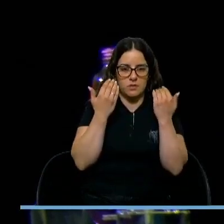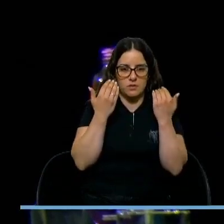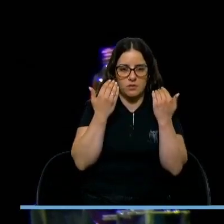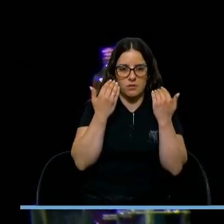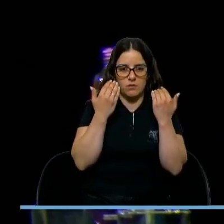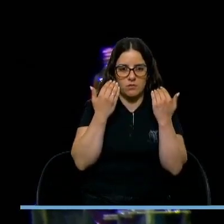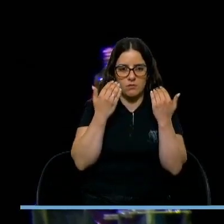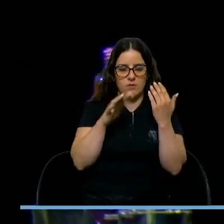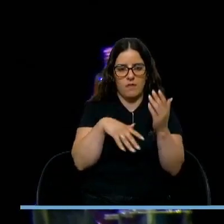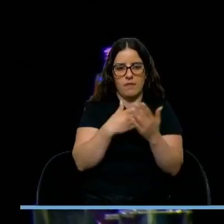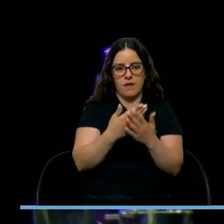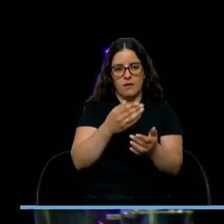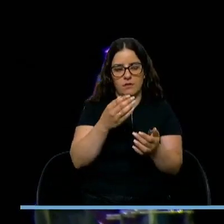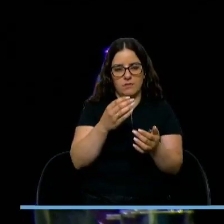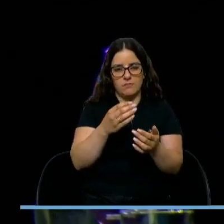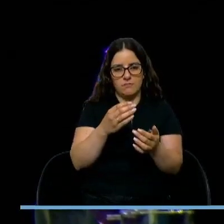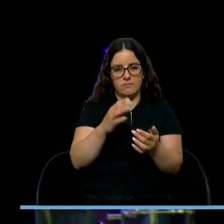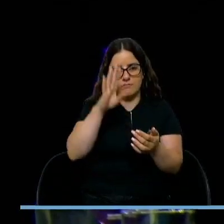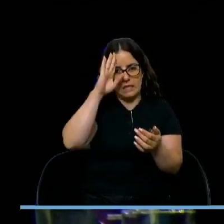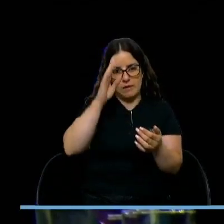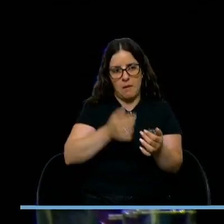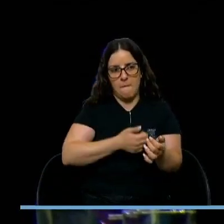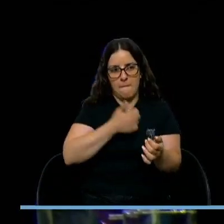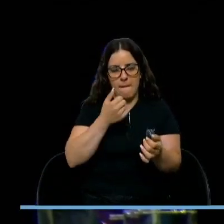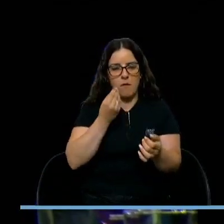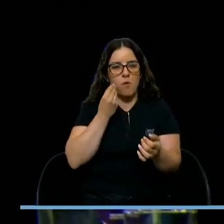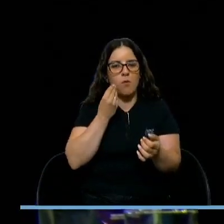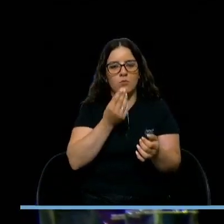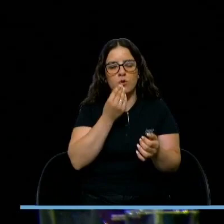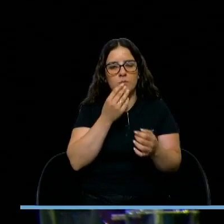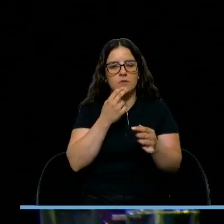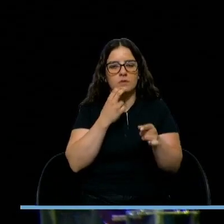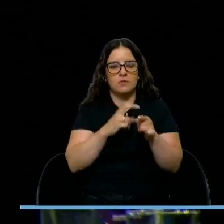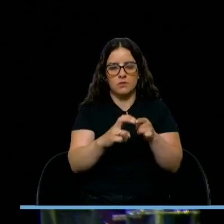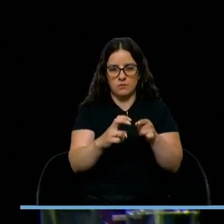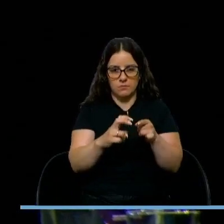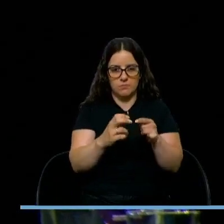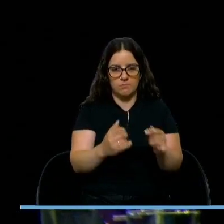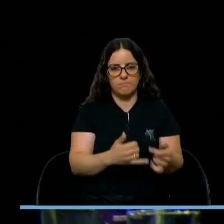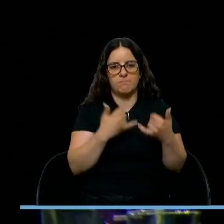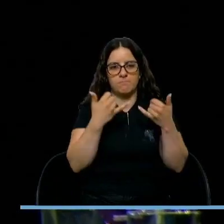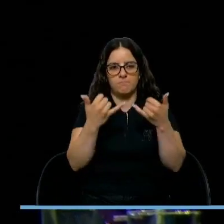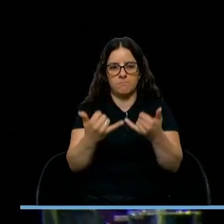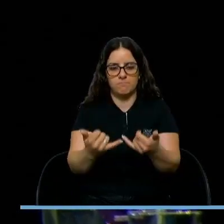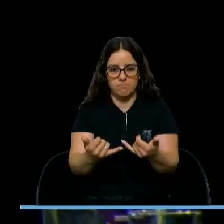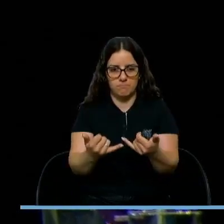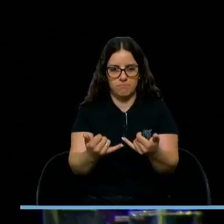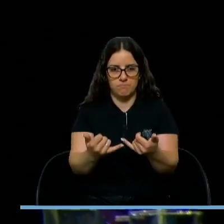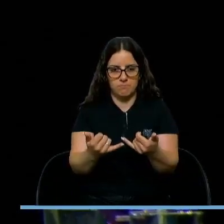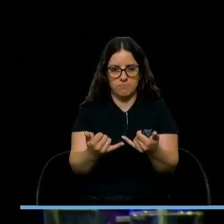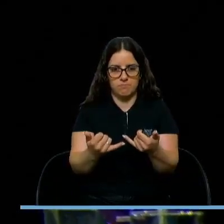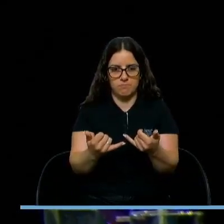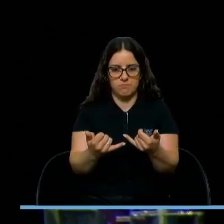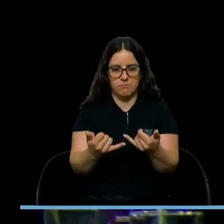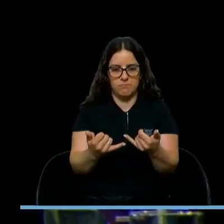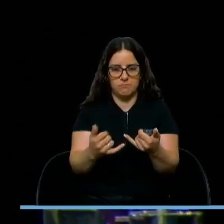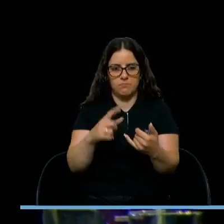have access to data, to know how are we consuming energy,